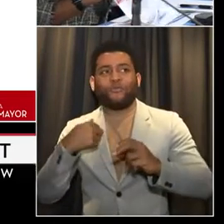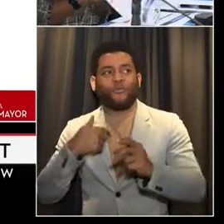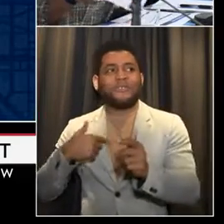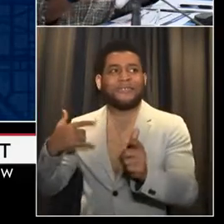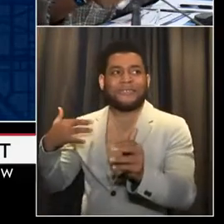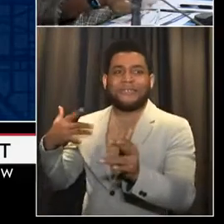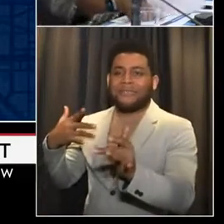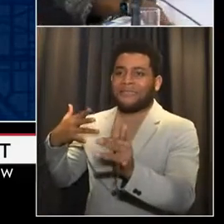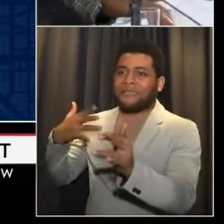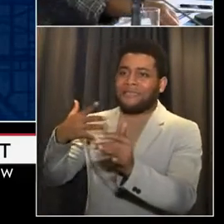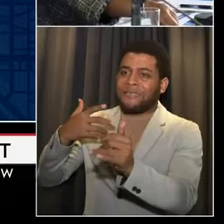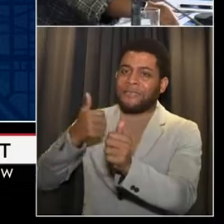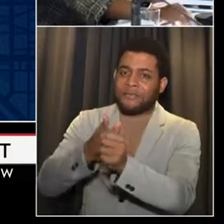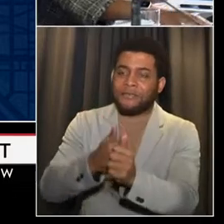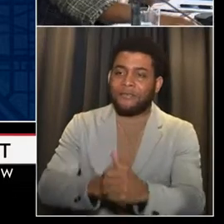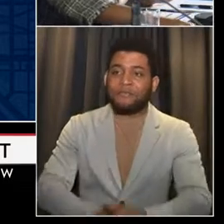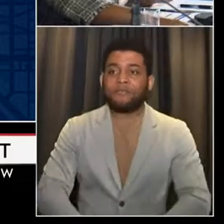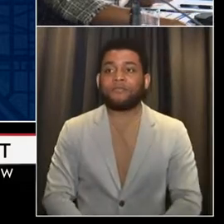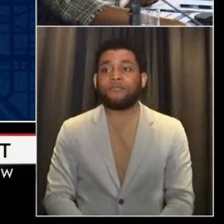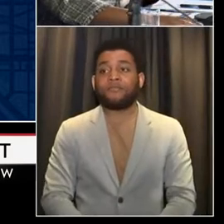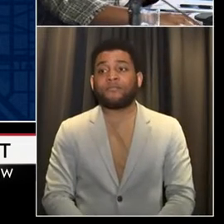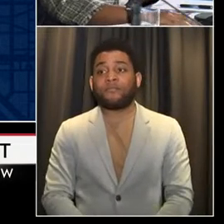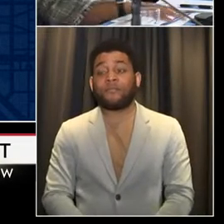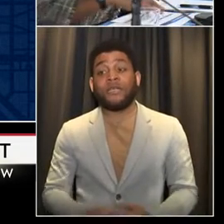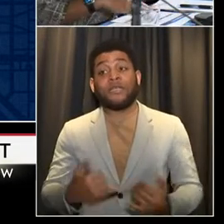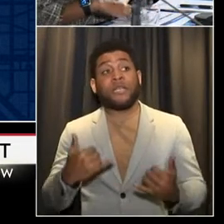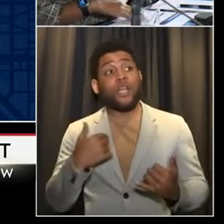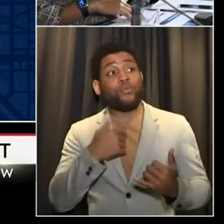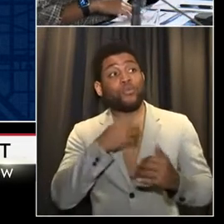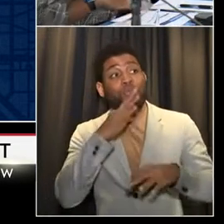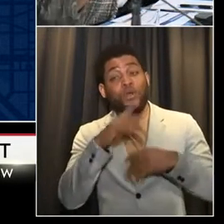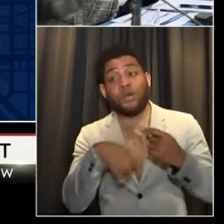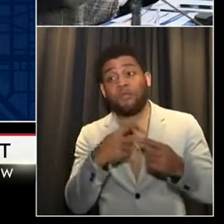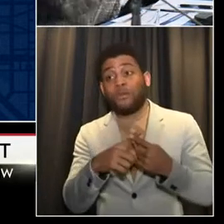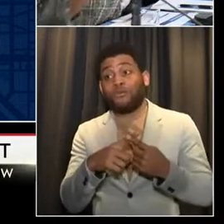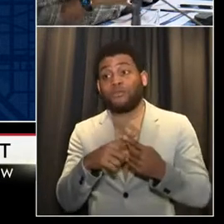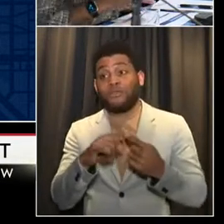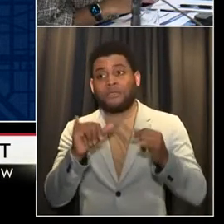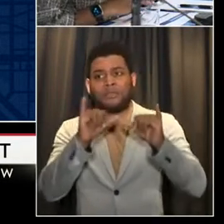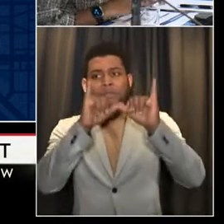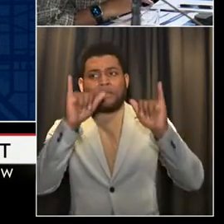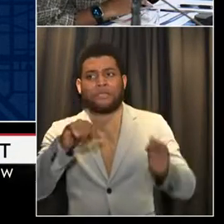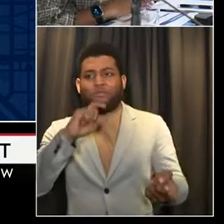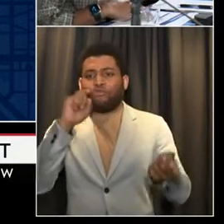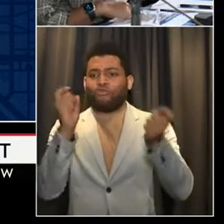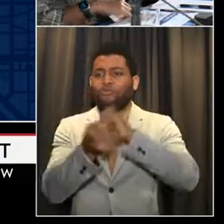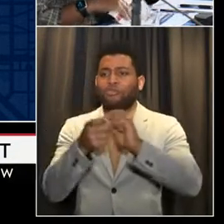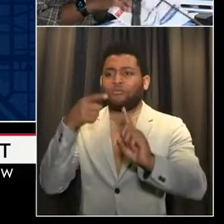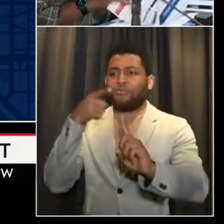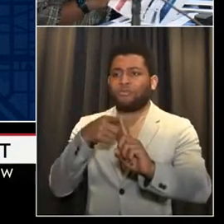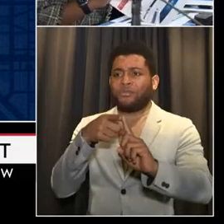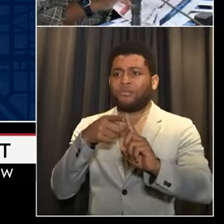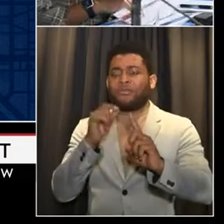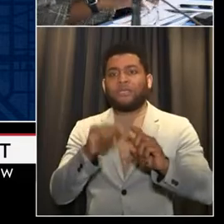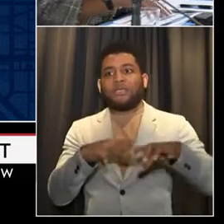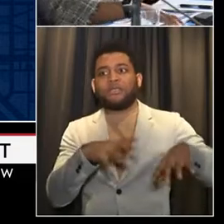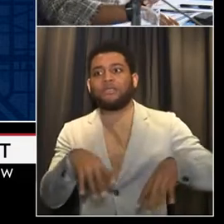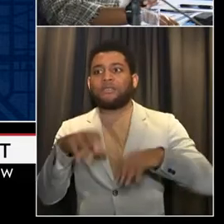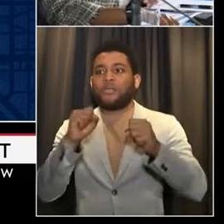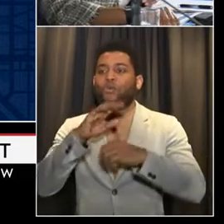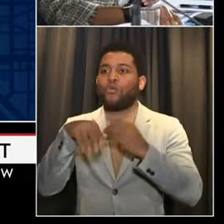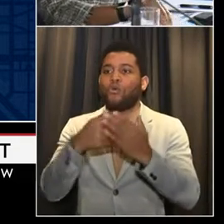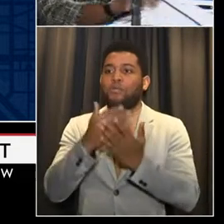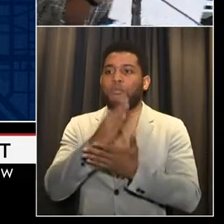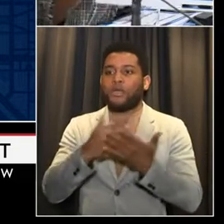us talk about changes in the ecosystem. We know that it's going to take all parts of that. We certainly are working